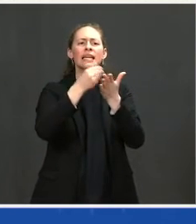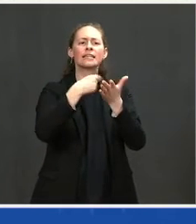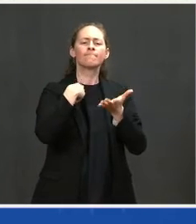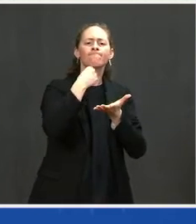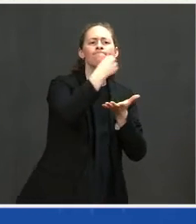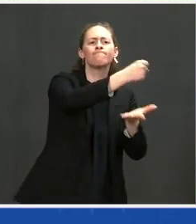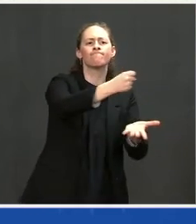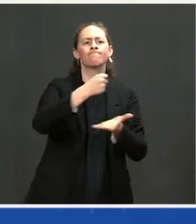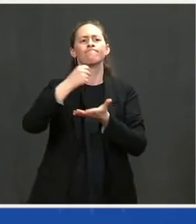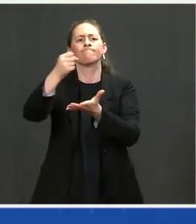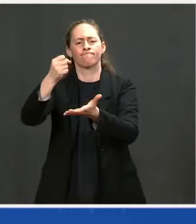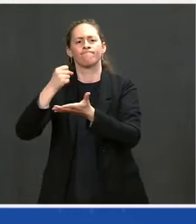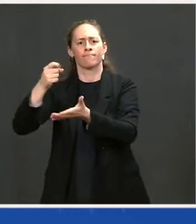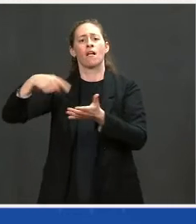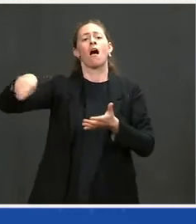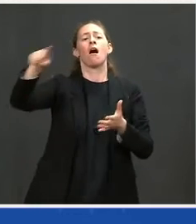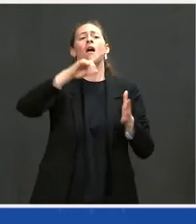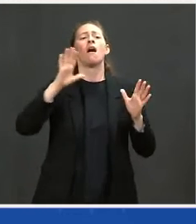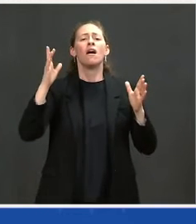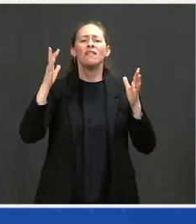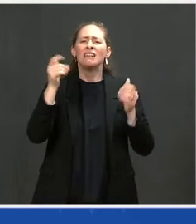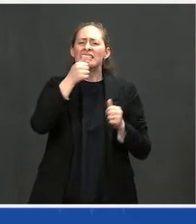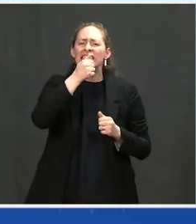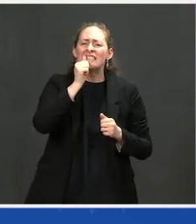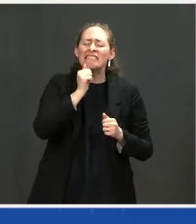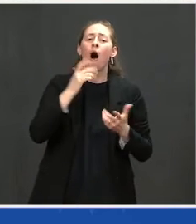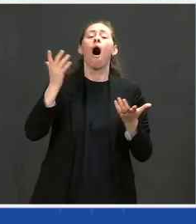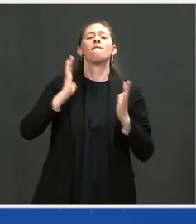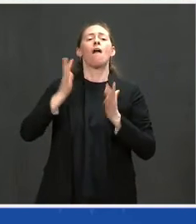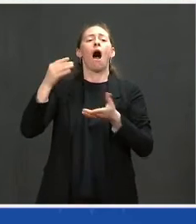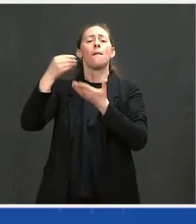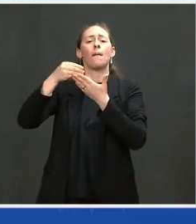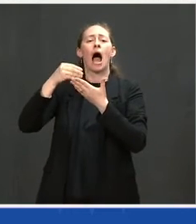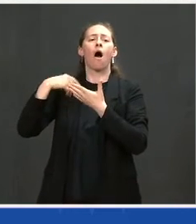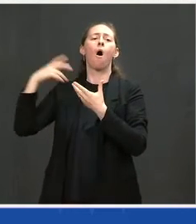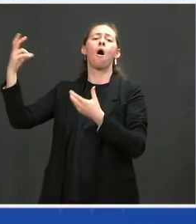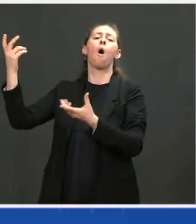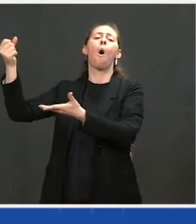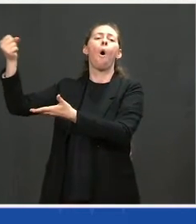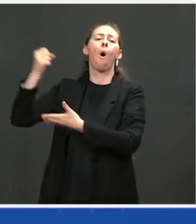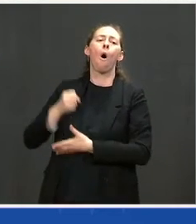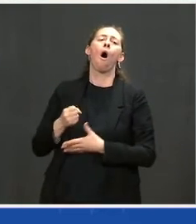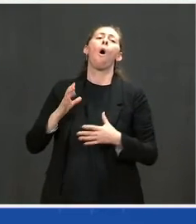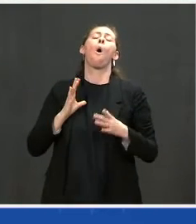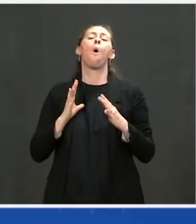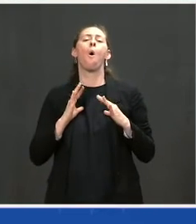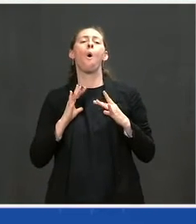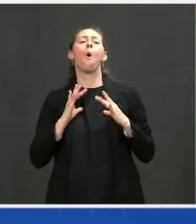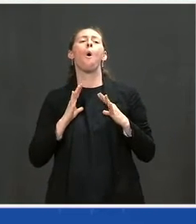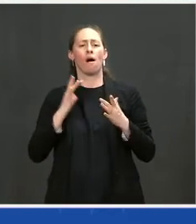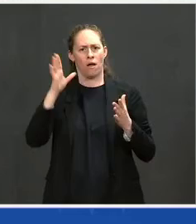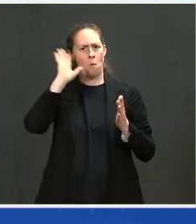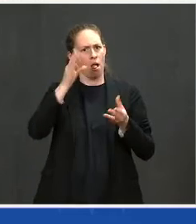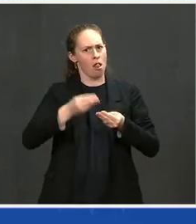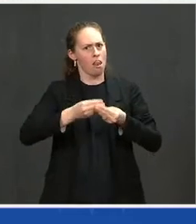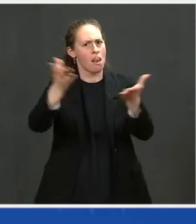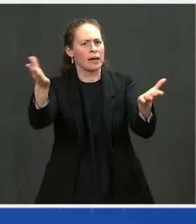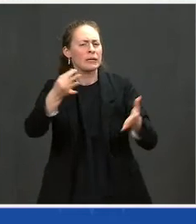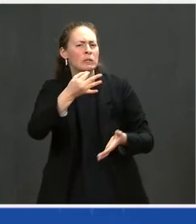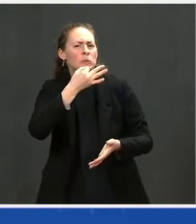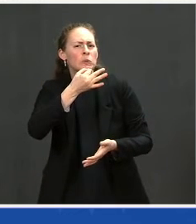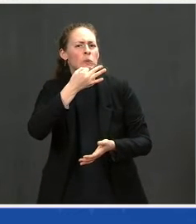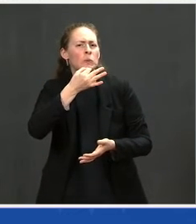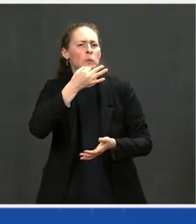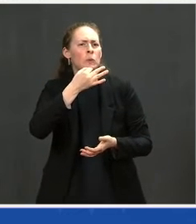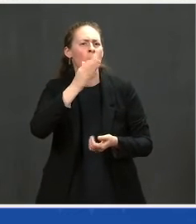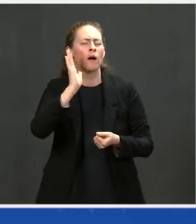almost. And millions more will be getting their money very soon. One final note. Since